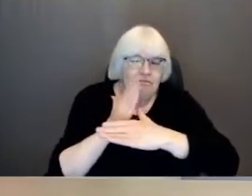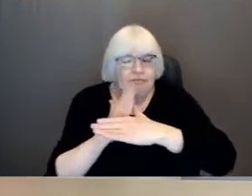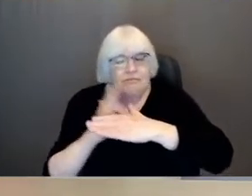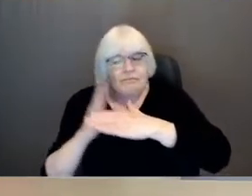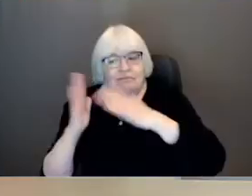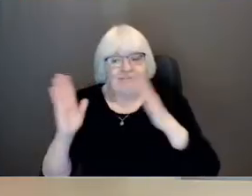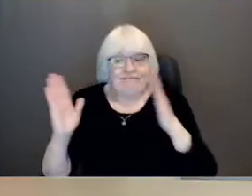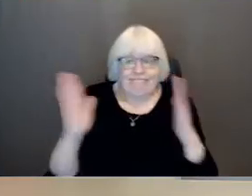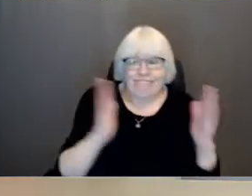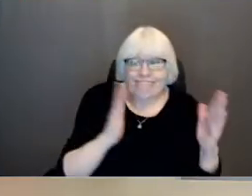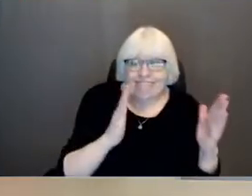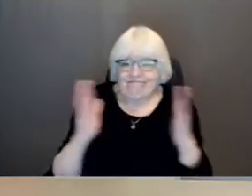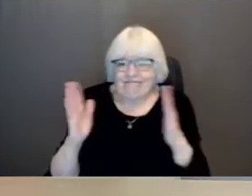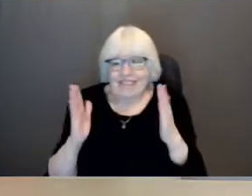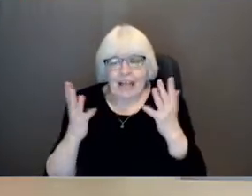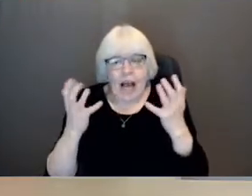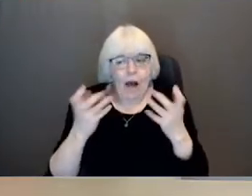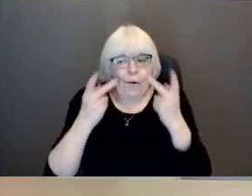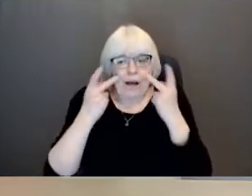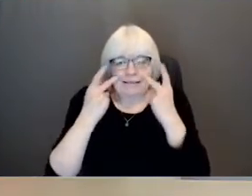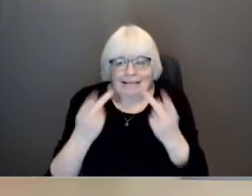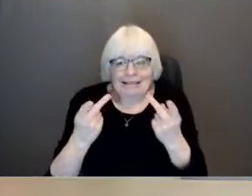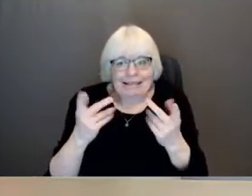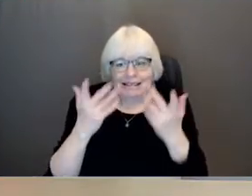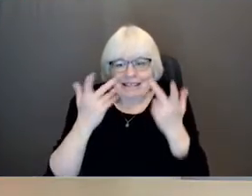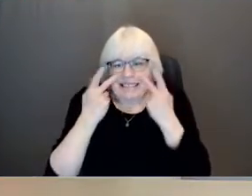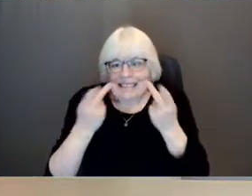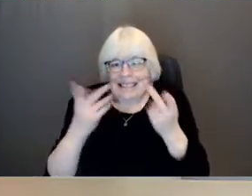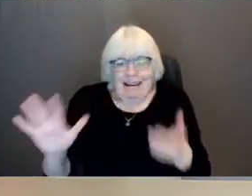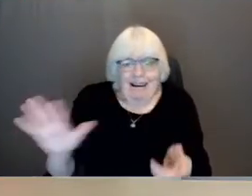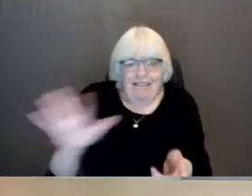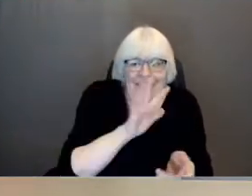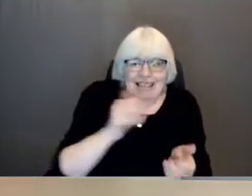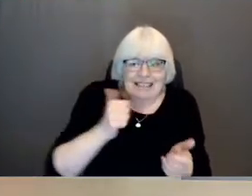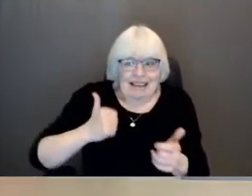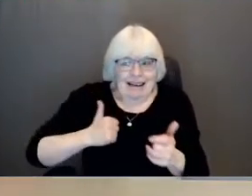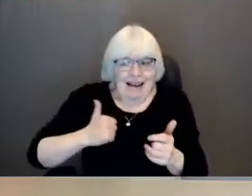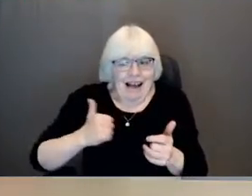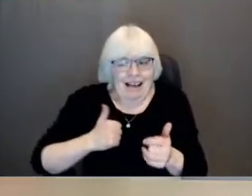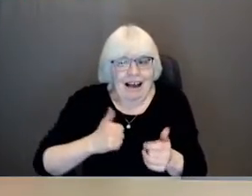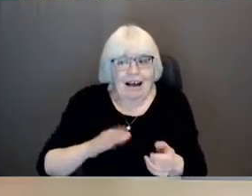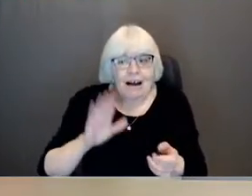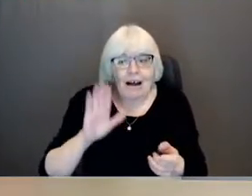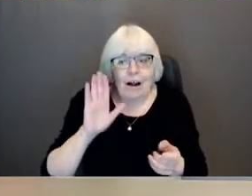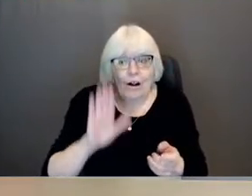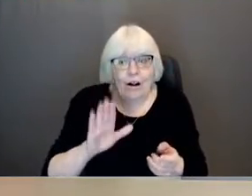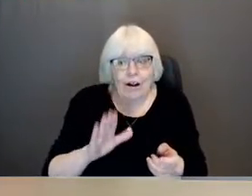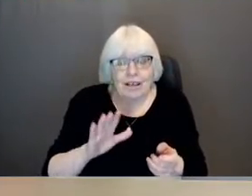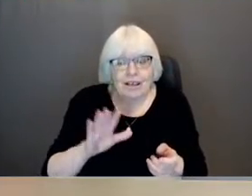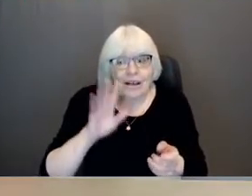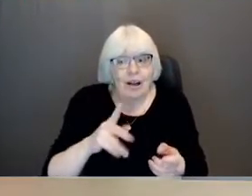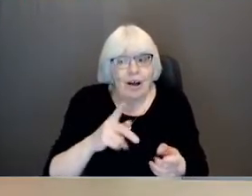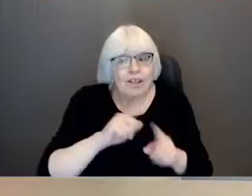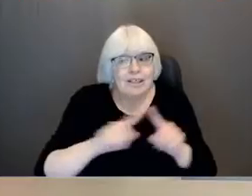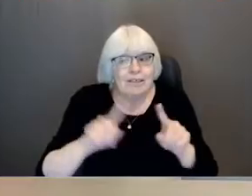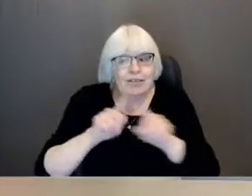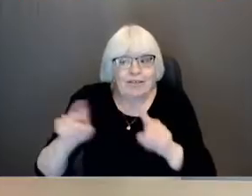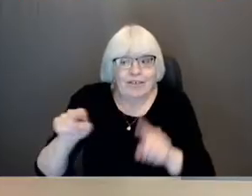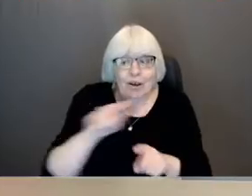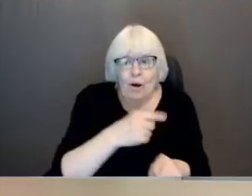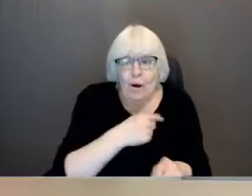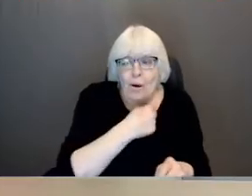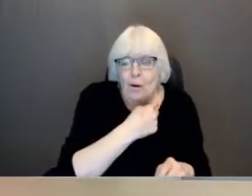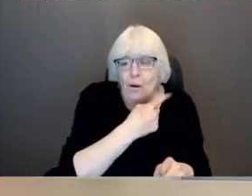but sometimes each province may have a slightly different risk tolerance and looking at practicalities as well. And I think